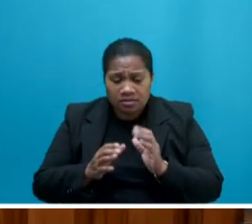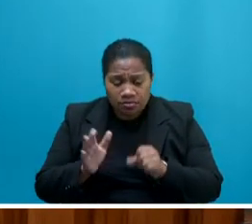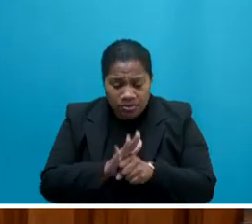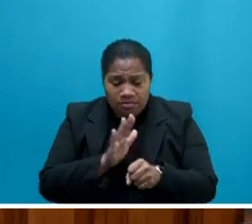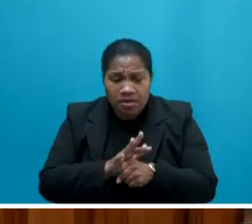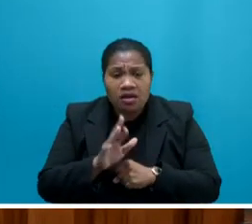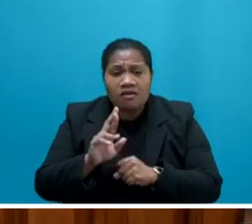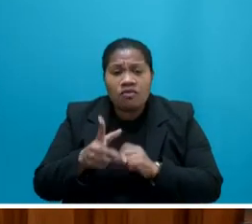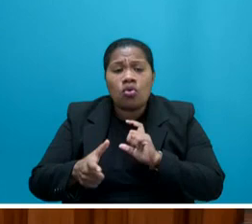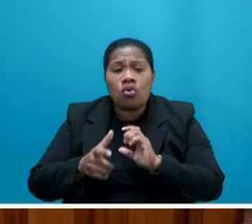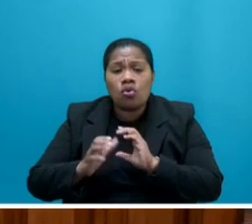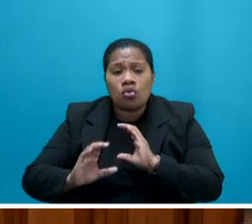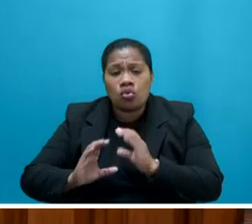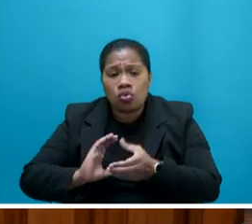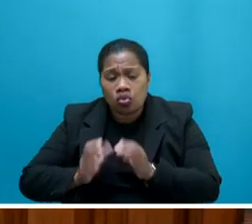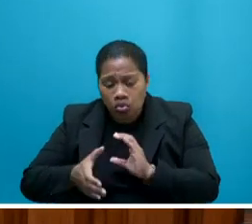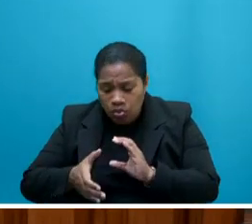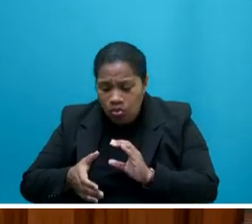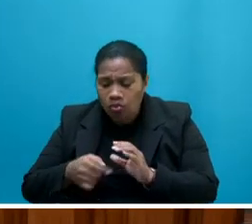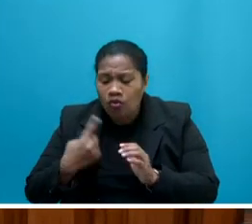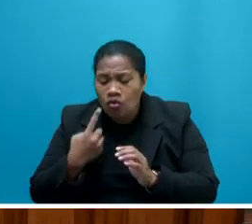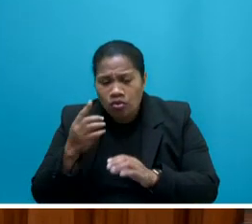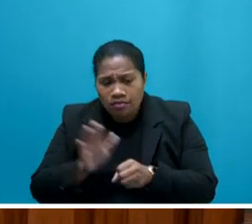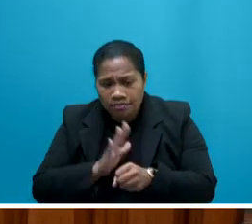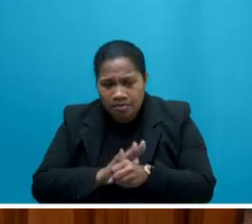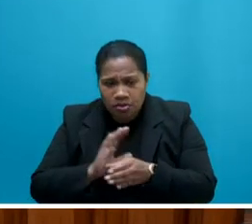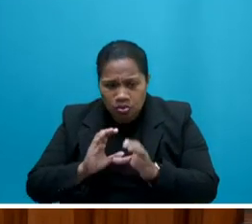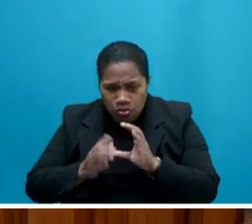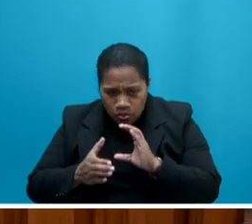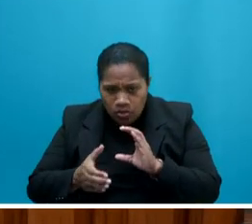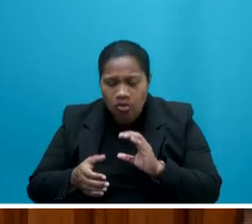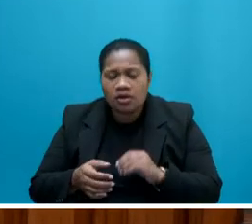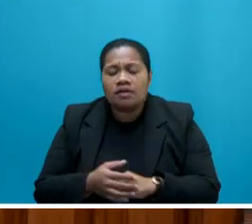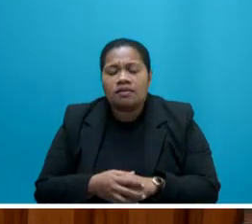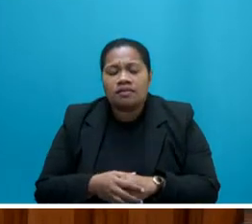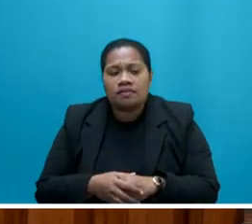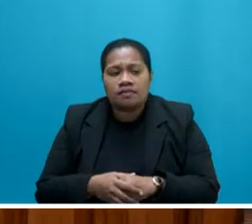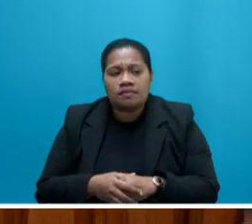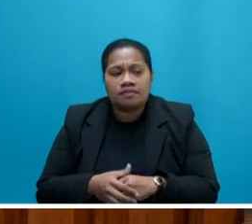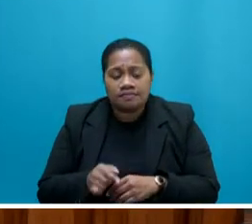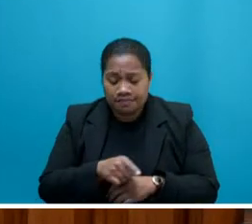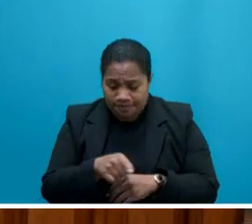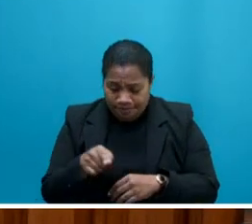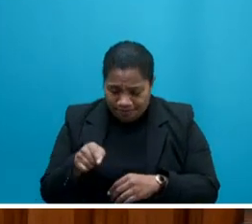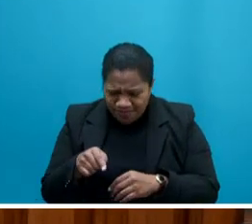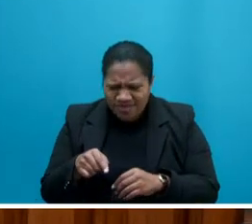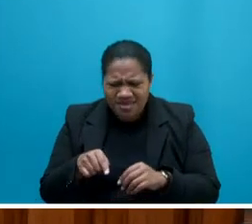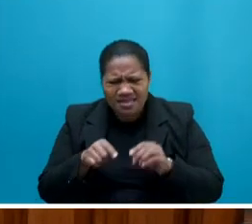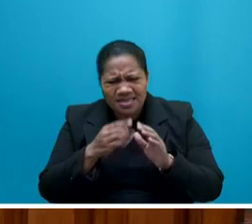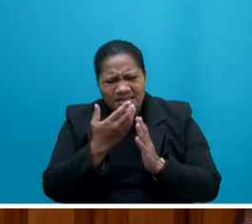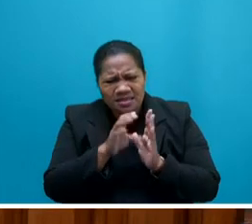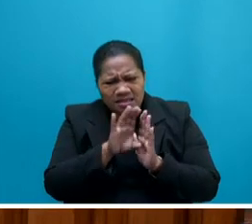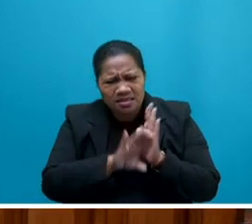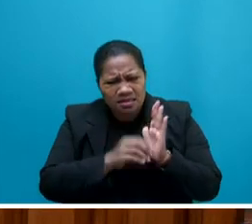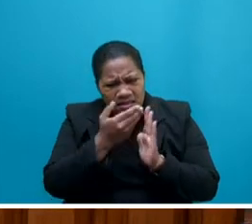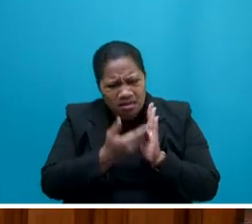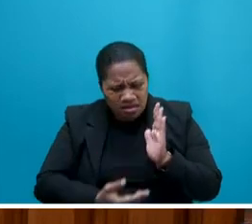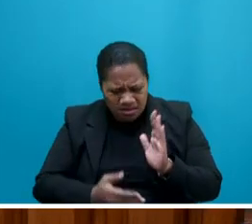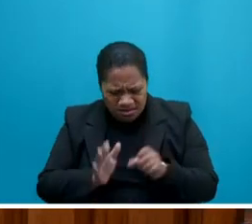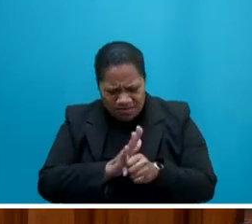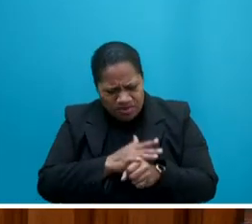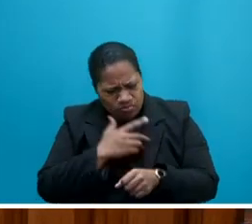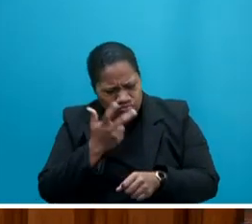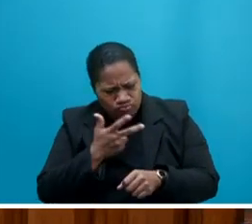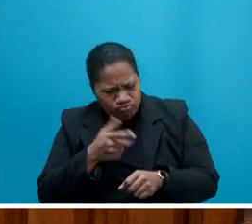law. Five, that this Constitution belittles, dilutes, makes a joke, shows